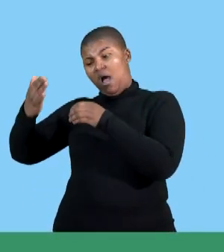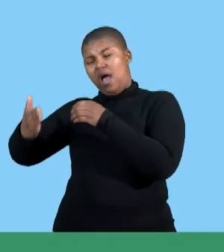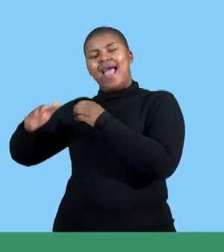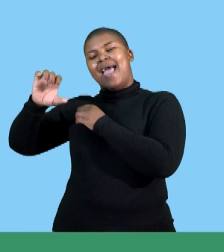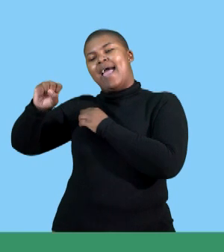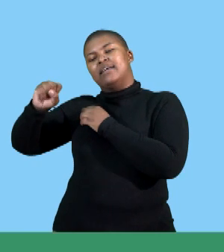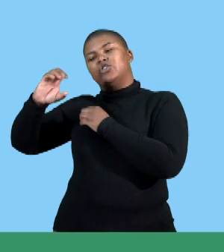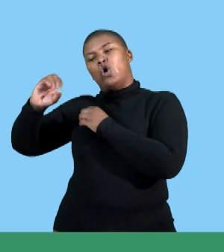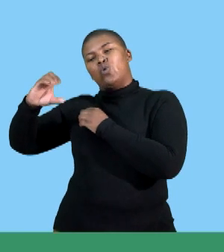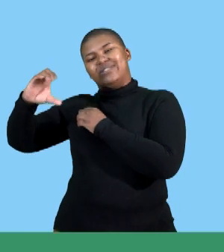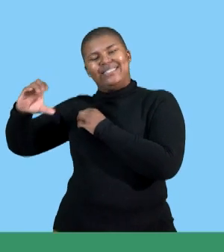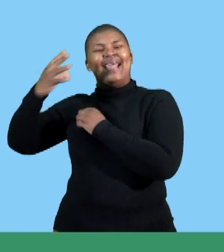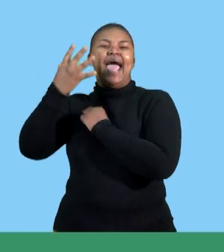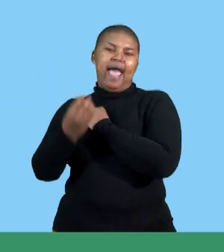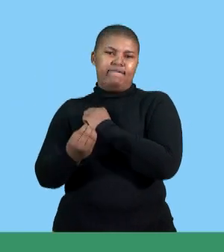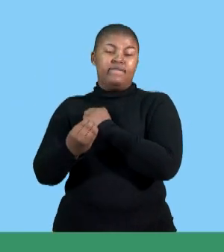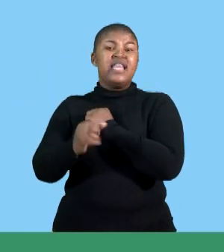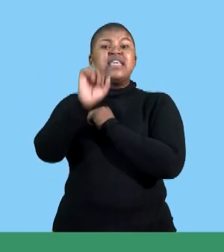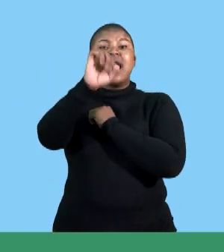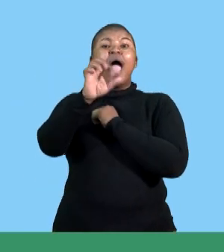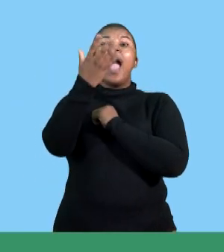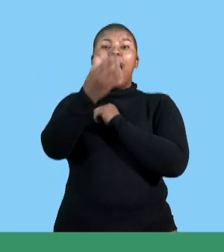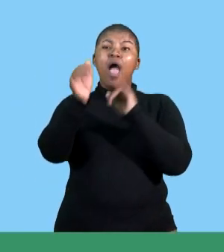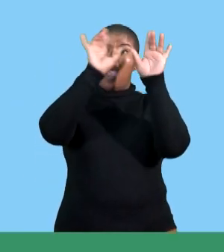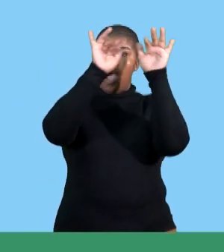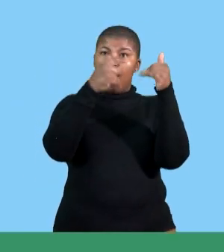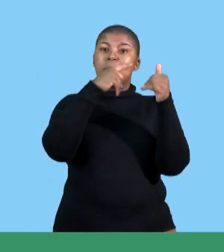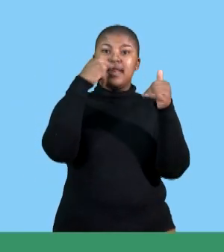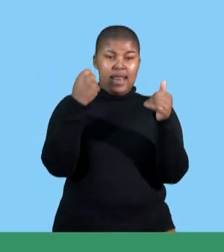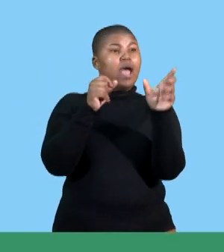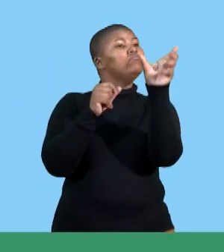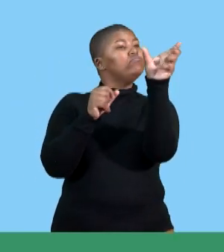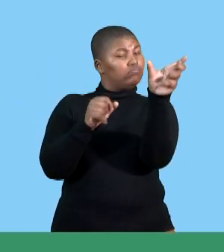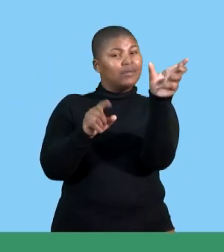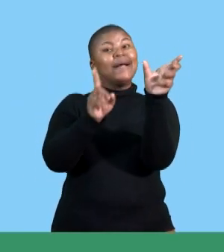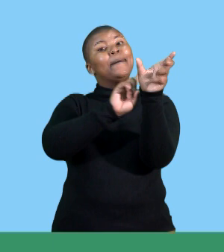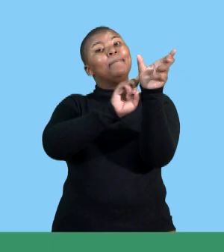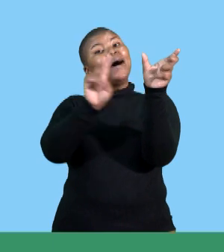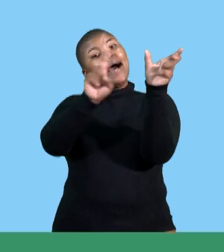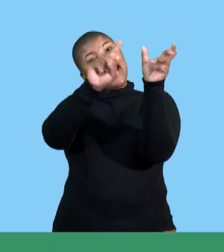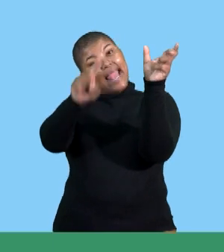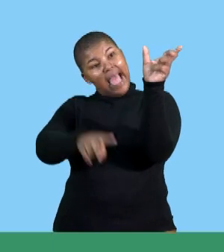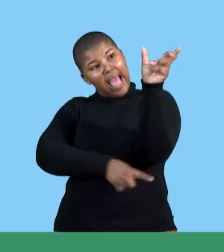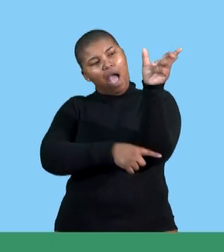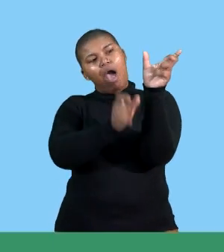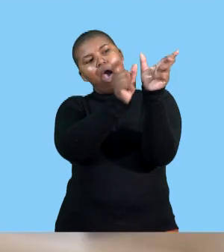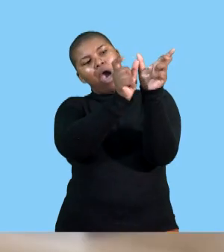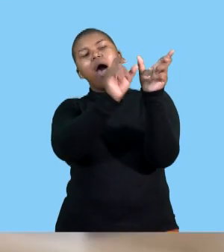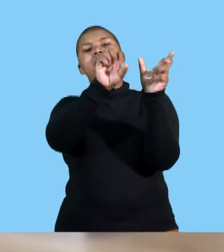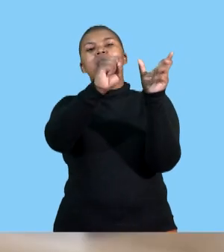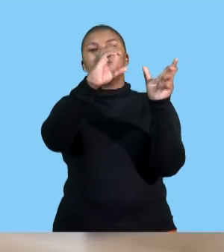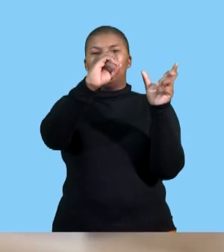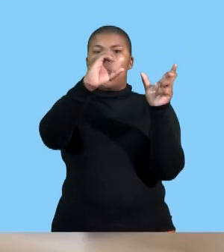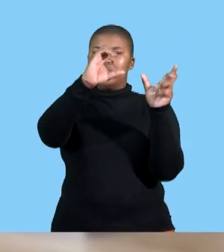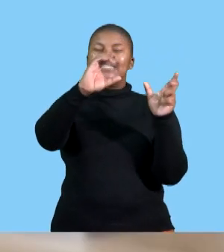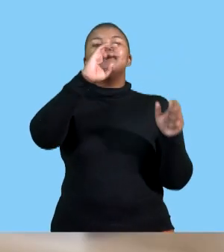the state-owned company should end with the letters SOC. If you see any company name that ends with